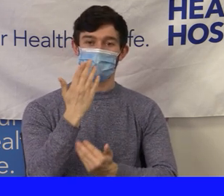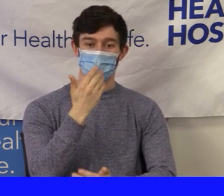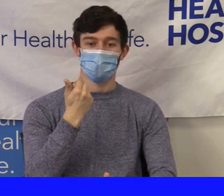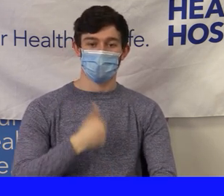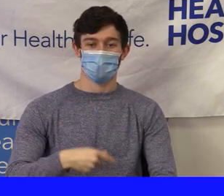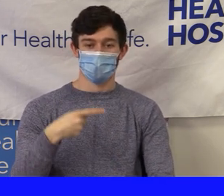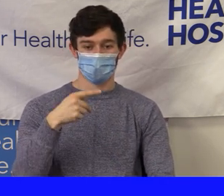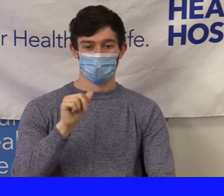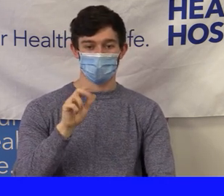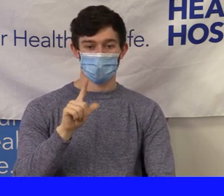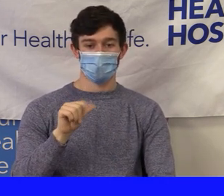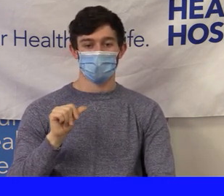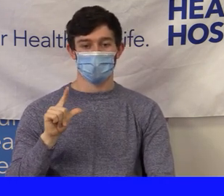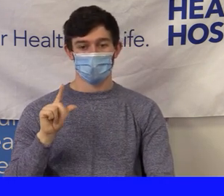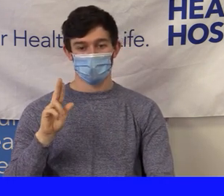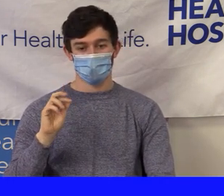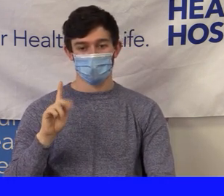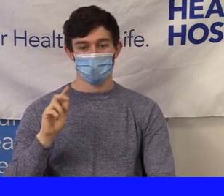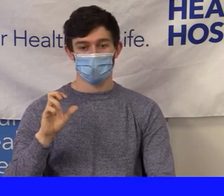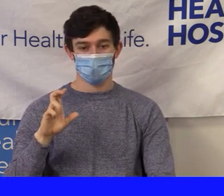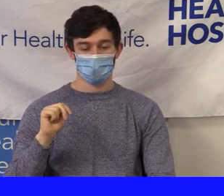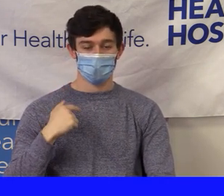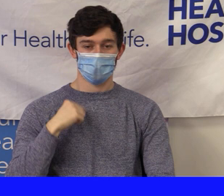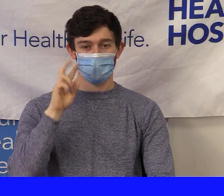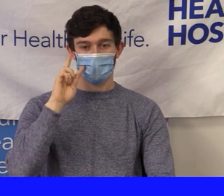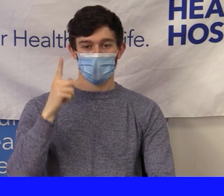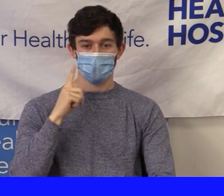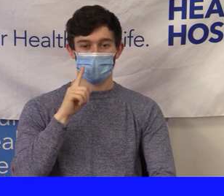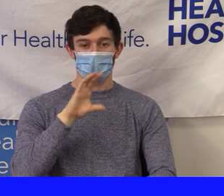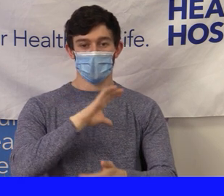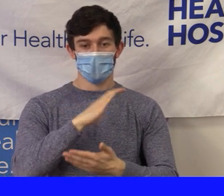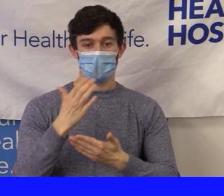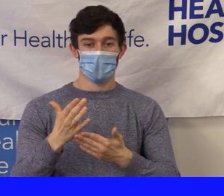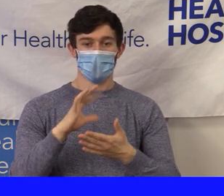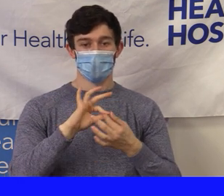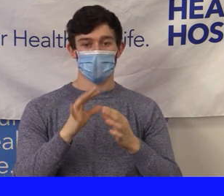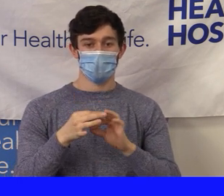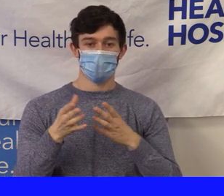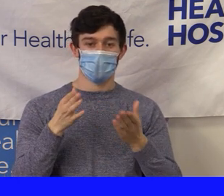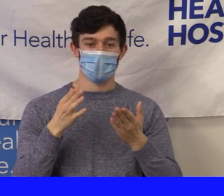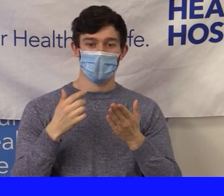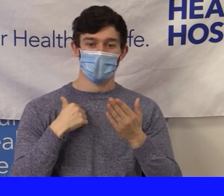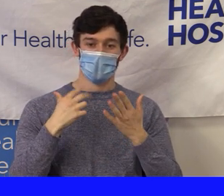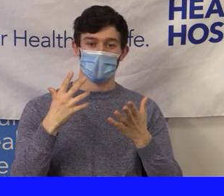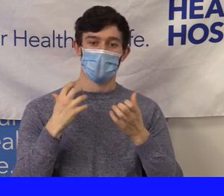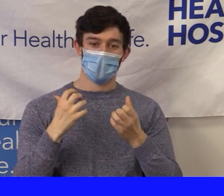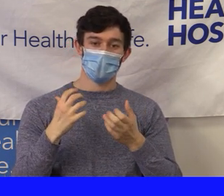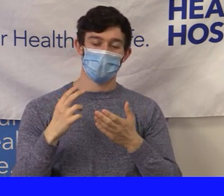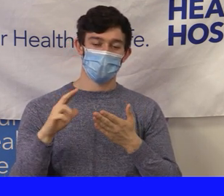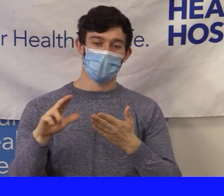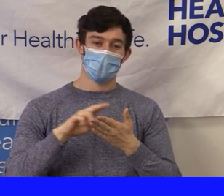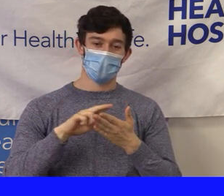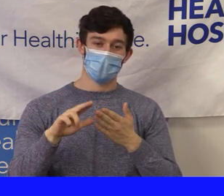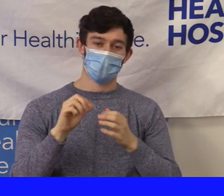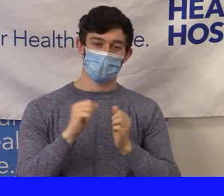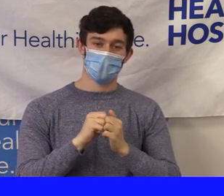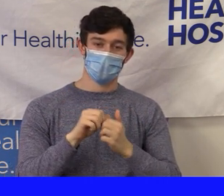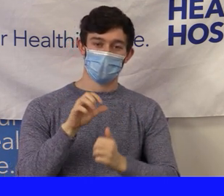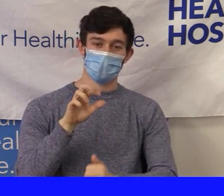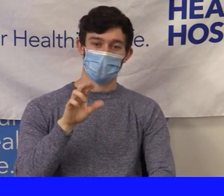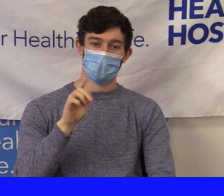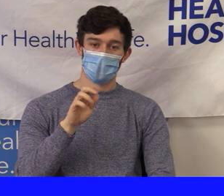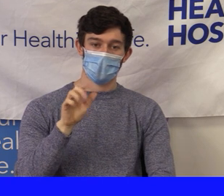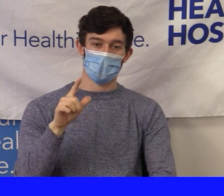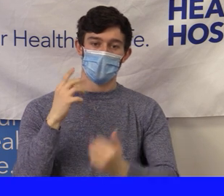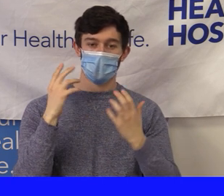name is Paul Albertson. I'm the Vice President of Supply Chain Services. I'm here to present the request to enter into contract with Grothal Health